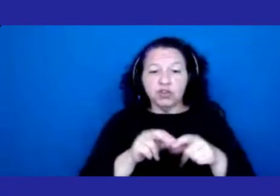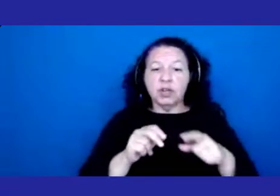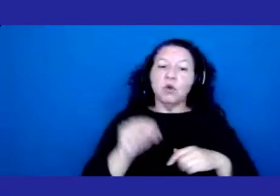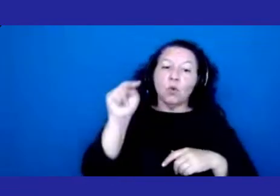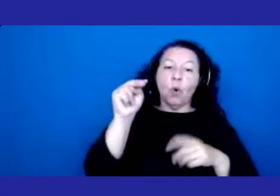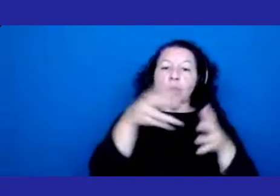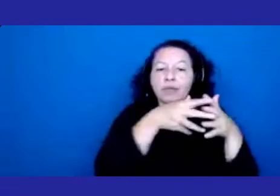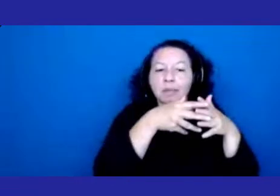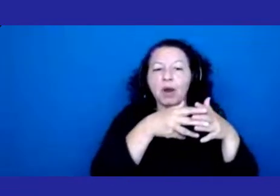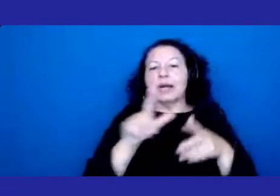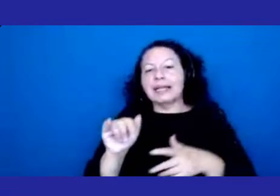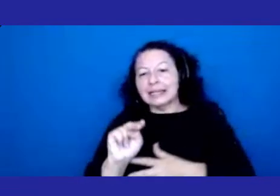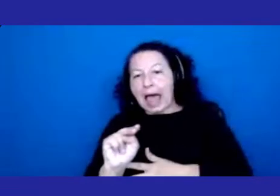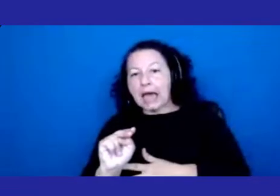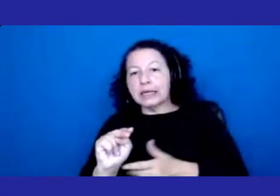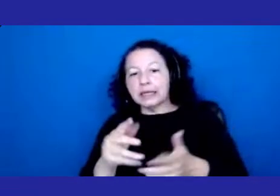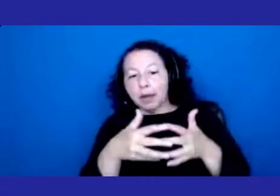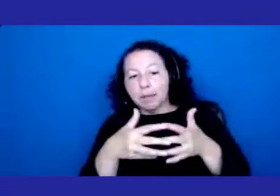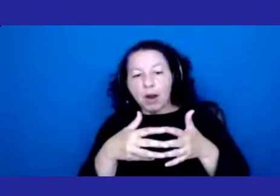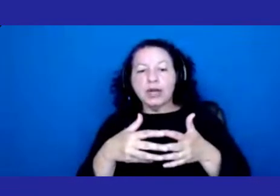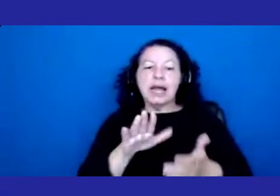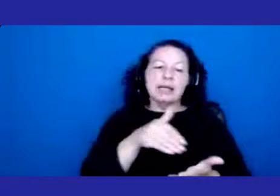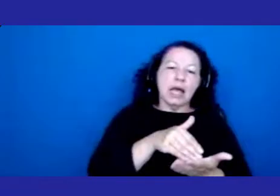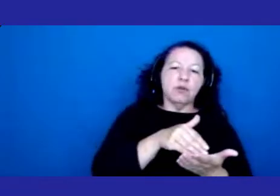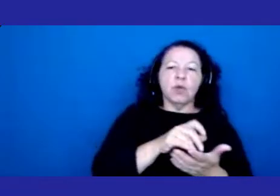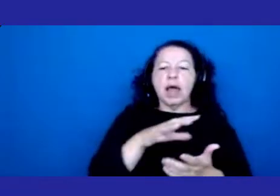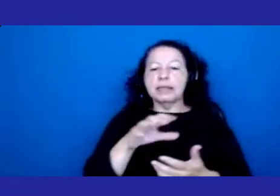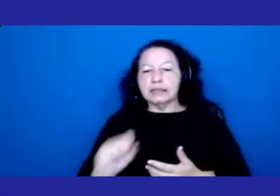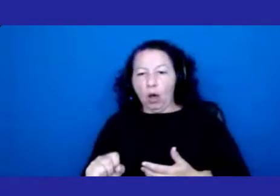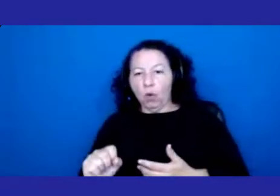Latin American, and Central and South Asian.